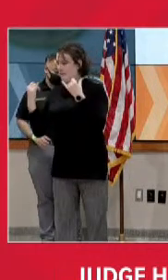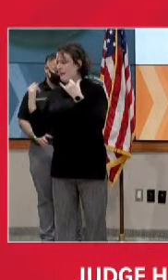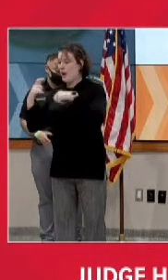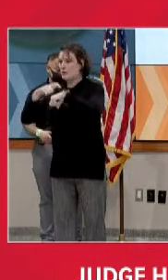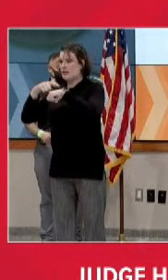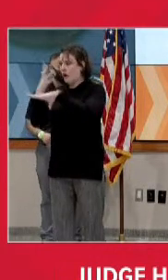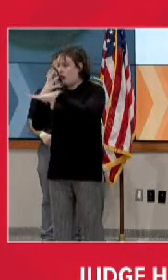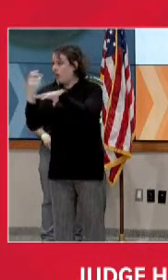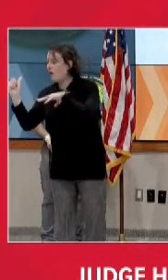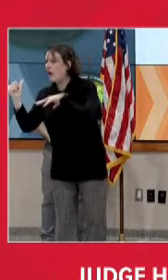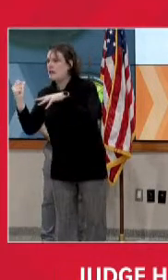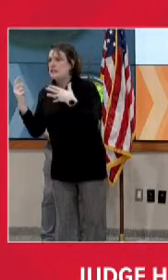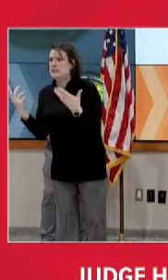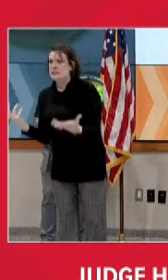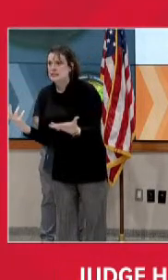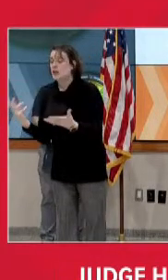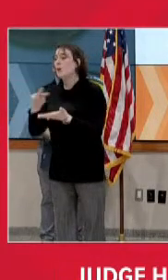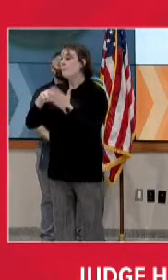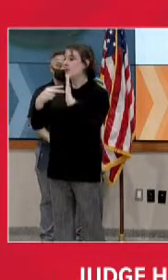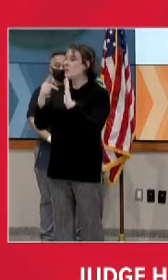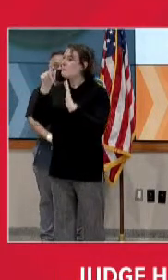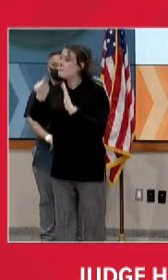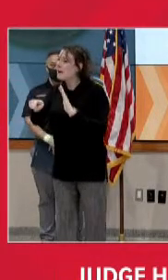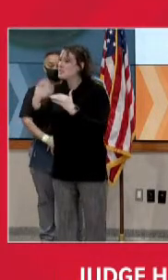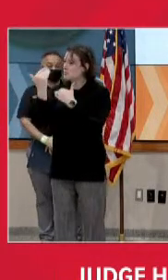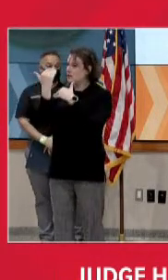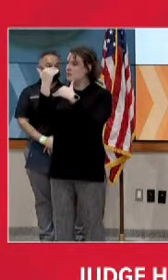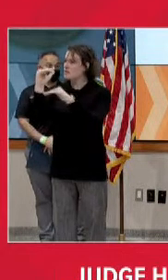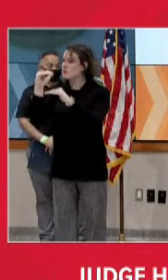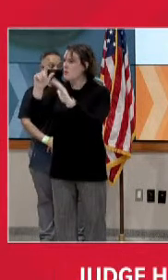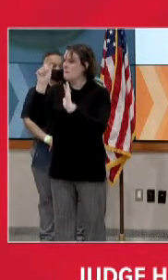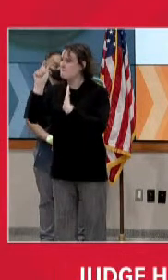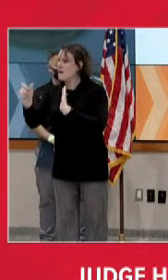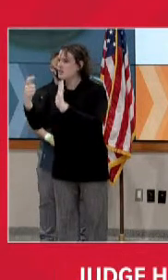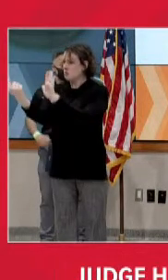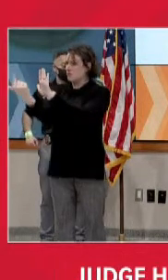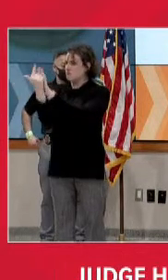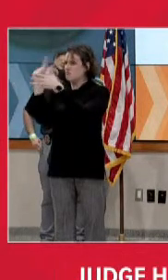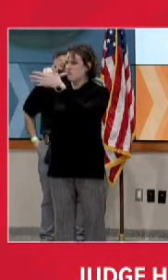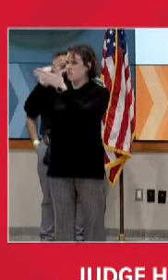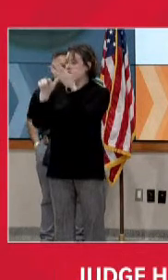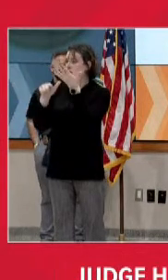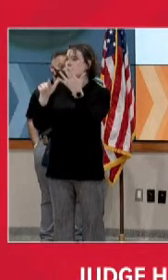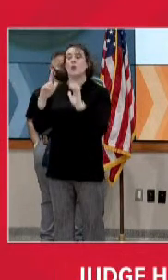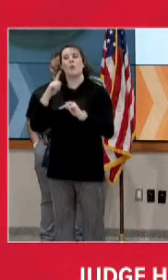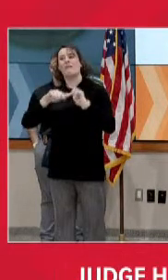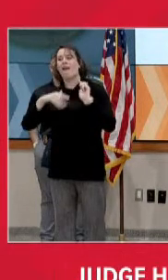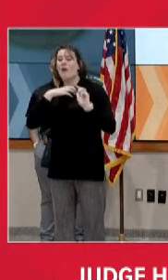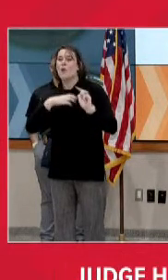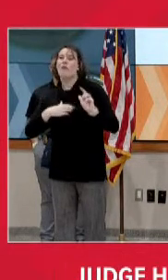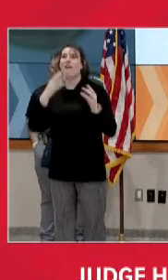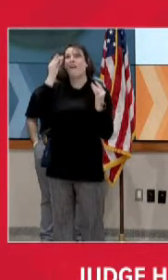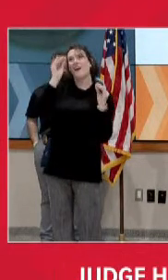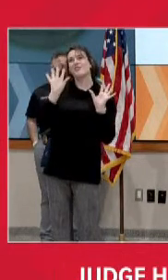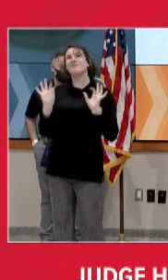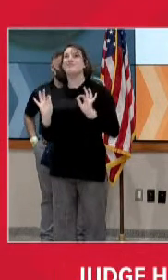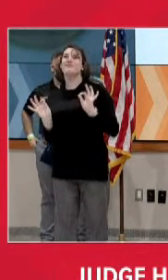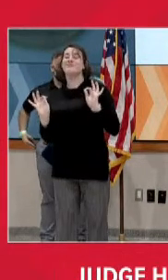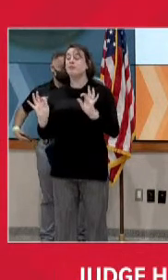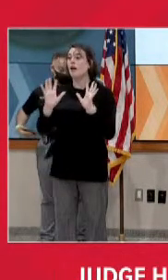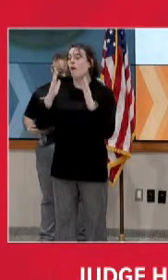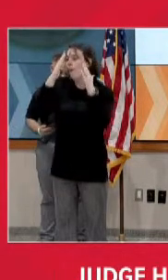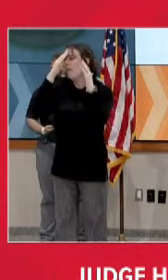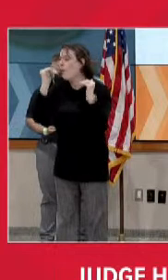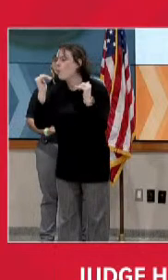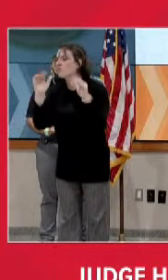restrictive is not going to do it. And as I said, wishful thinking, hope is not a strategy. We all wish we didn't have to do this. I don't want to do